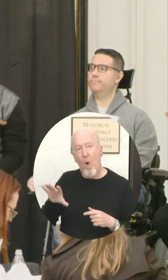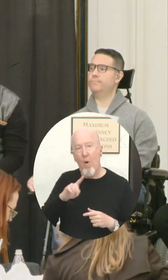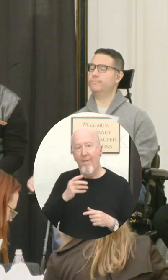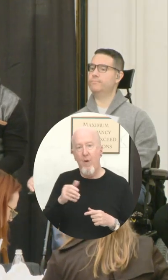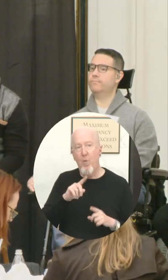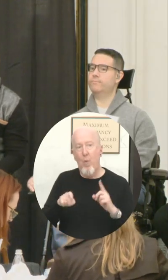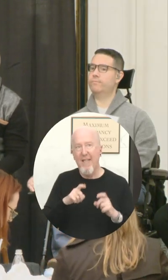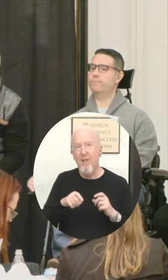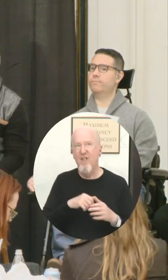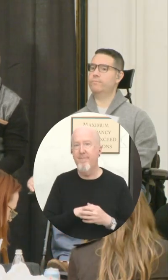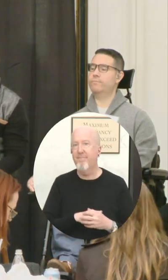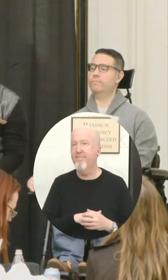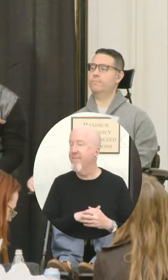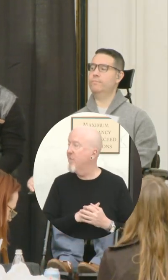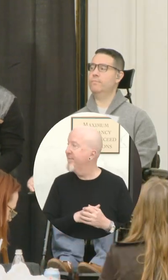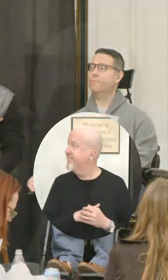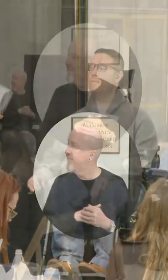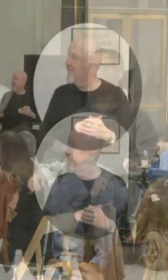questions.